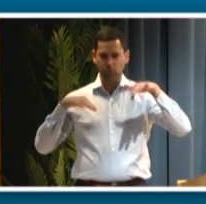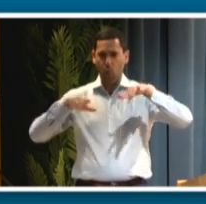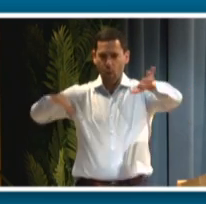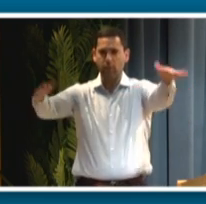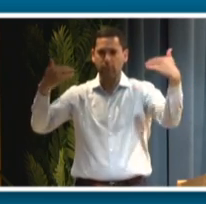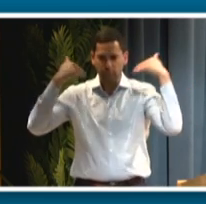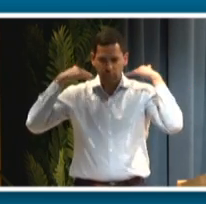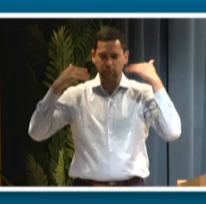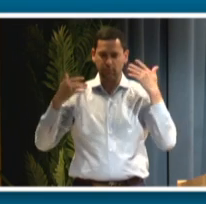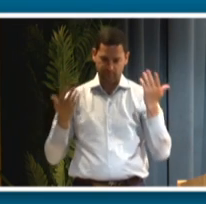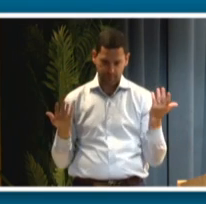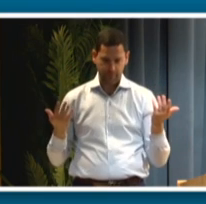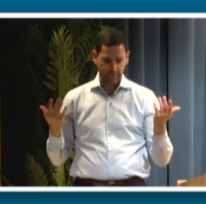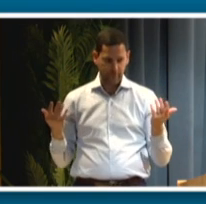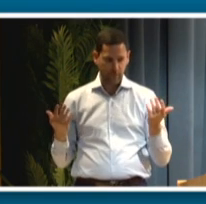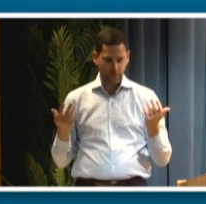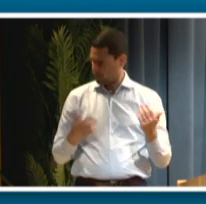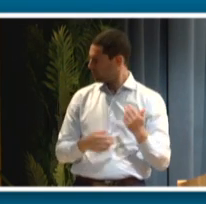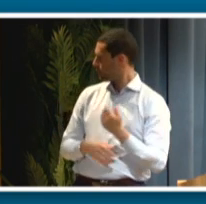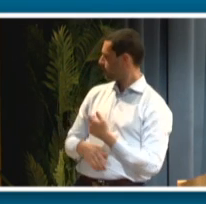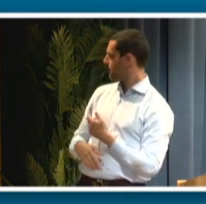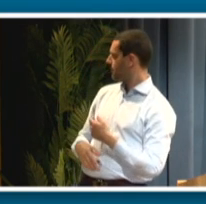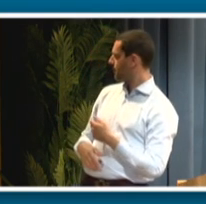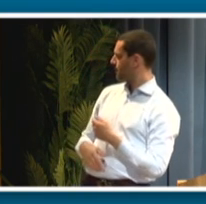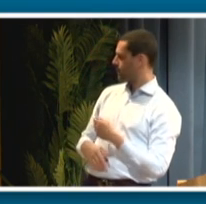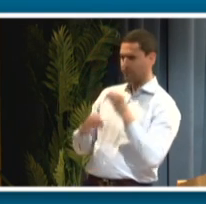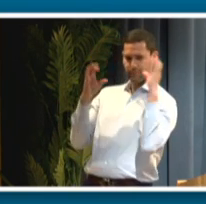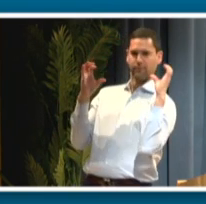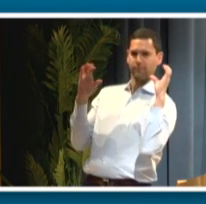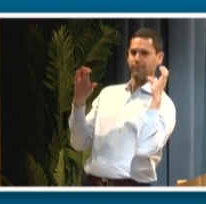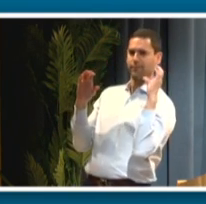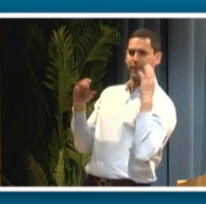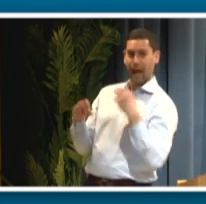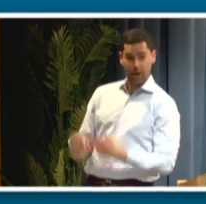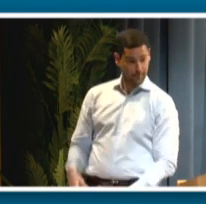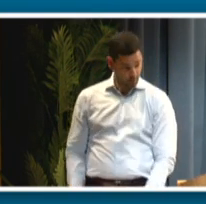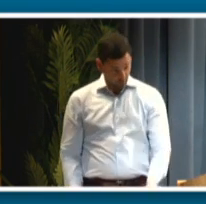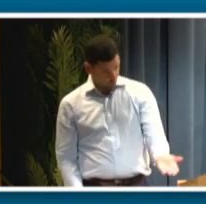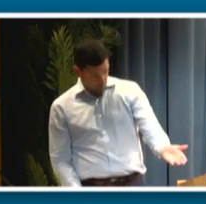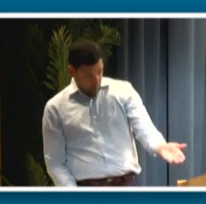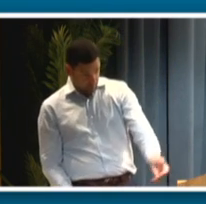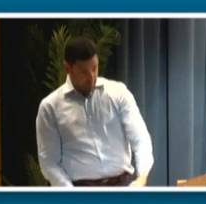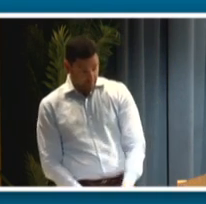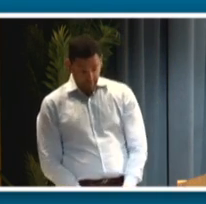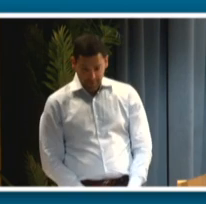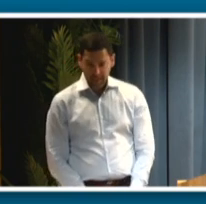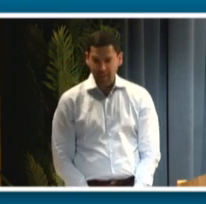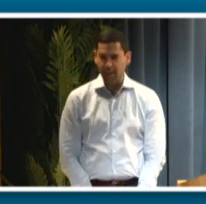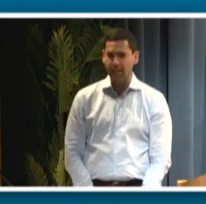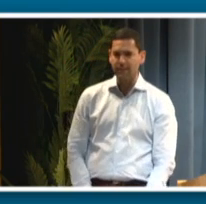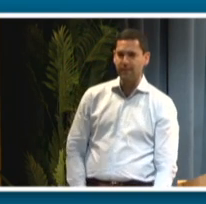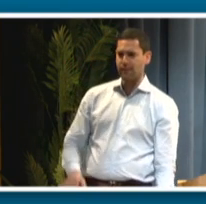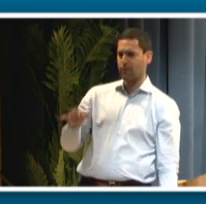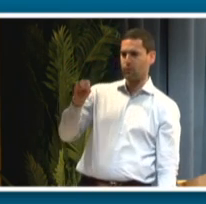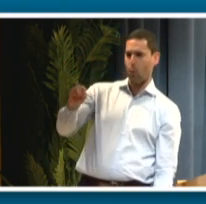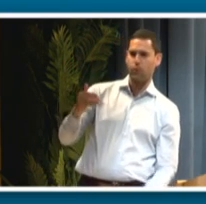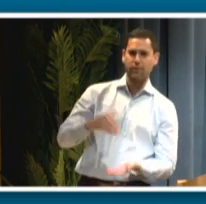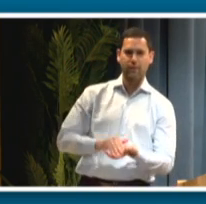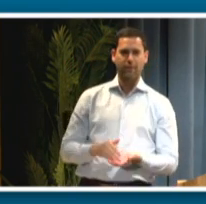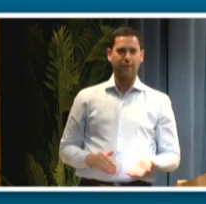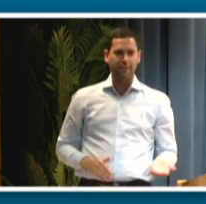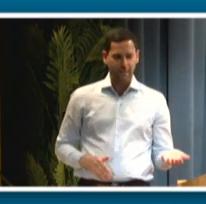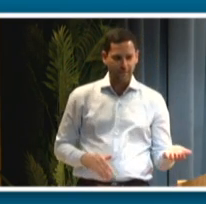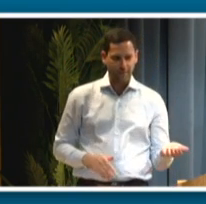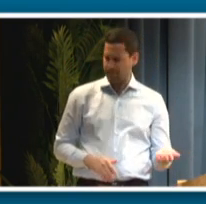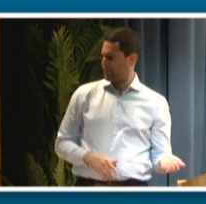in the theater. And he turns around and looks at me, and his eyes are this big. And I'm like, go ahead. And he says, yo, again. And